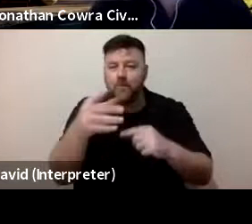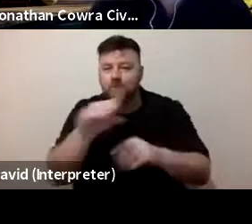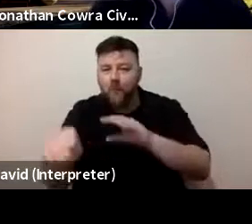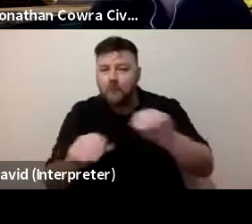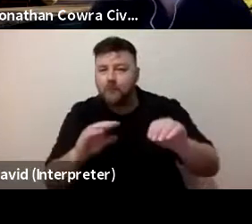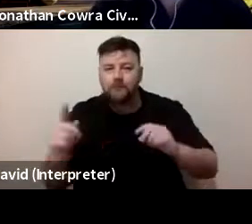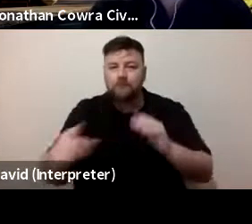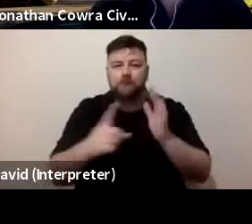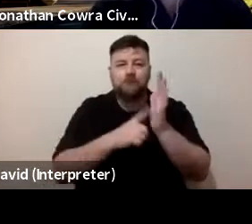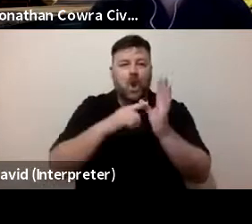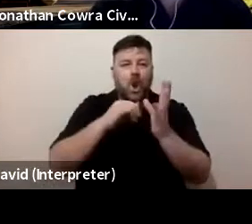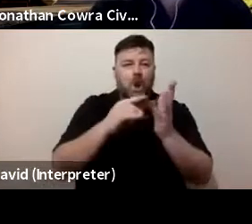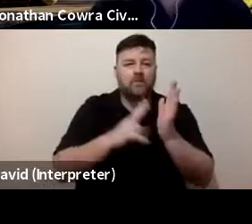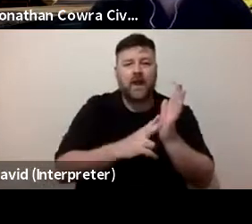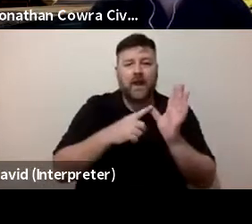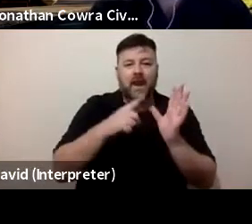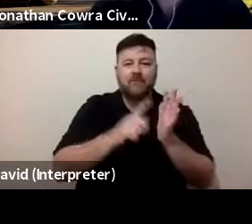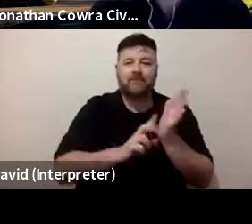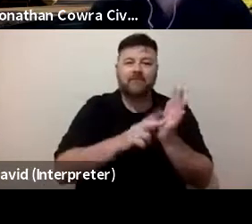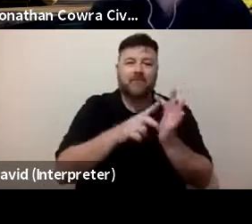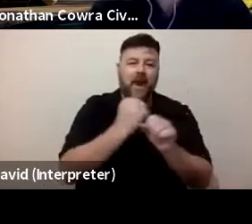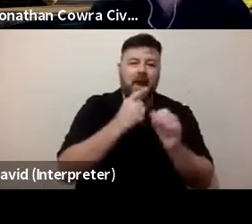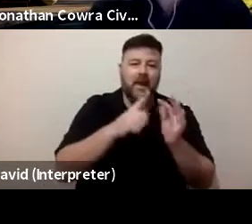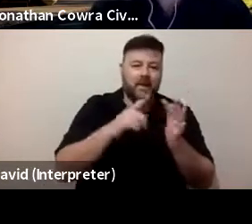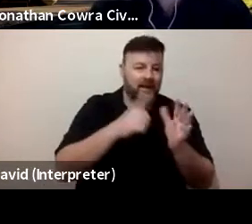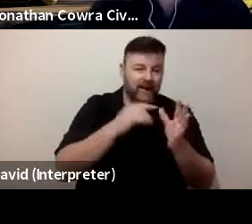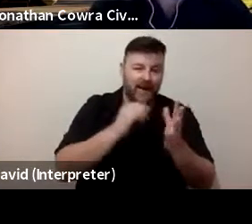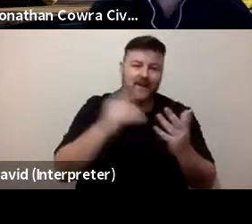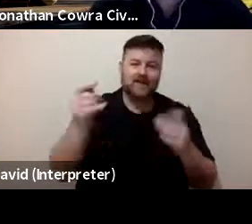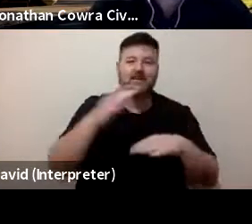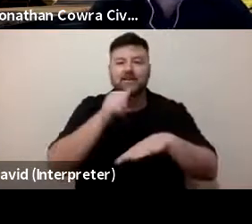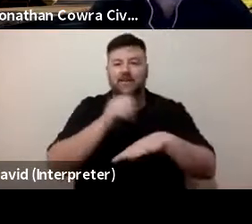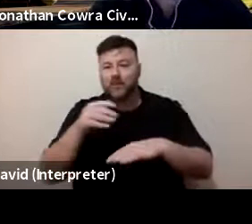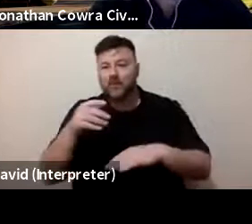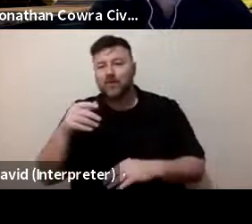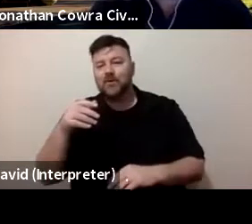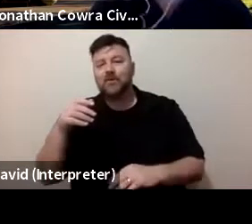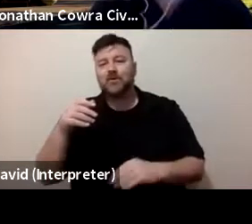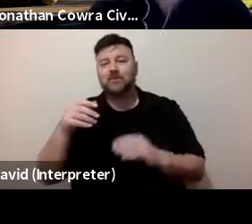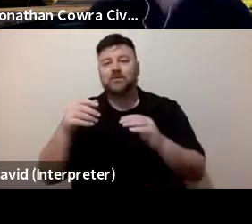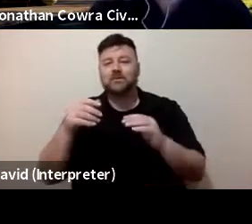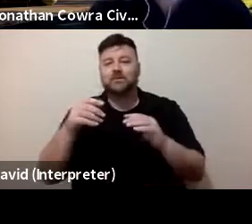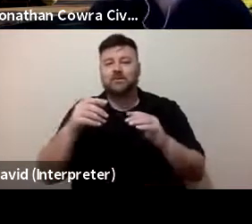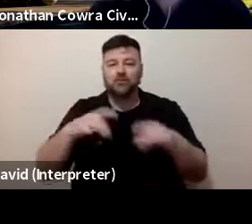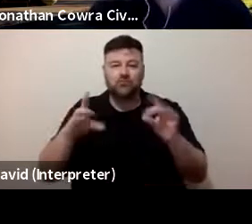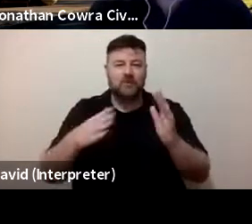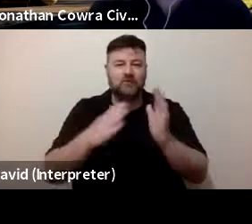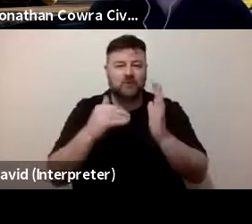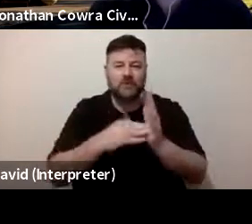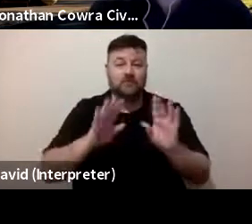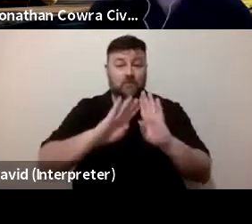Las Vegas, Philippines, Singapore, New Zealand, Toowoomba, all around Australia, New Zealand, pretty much the globe,